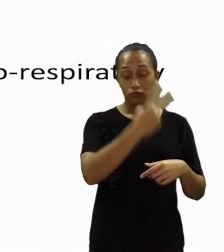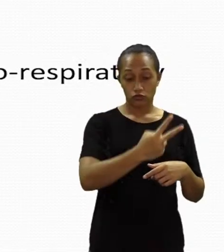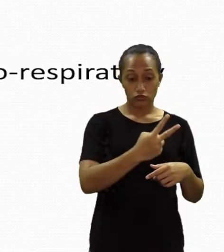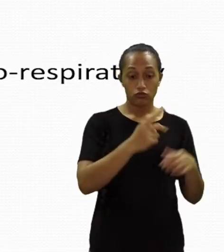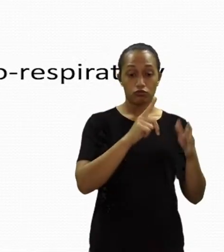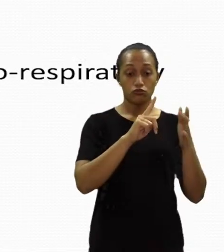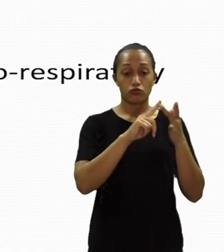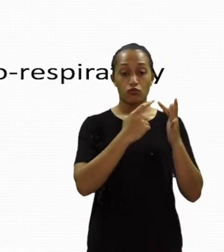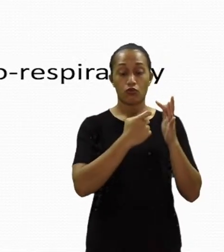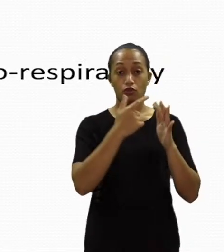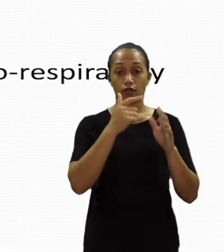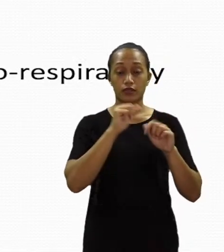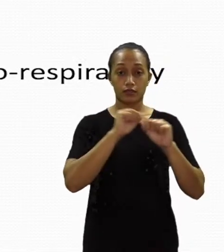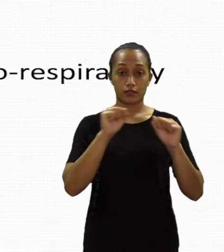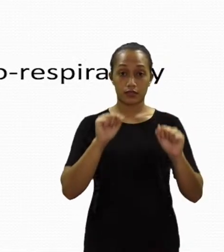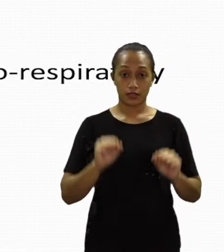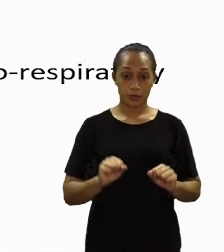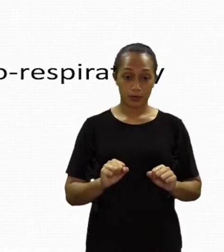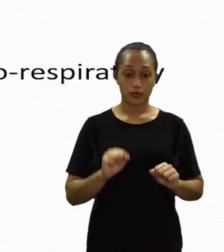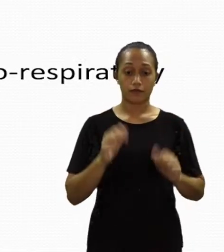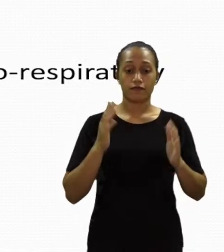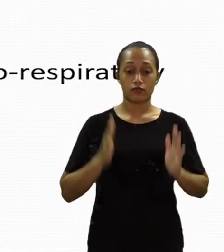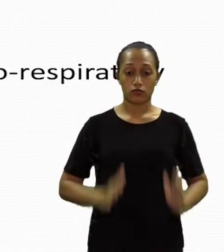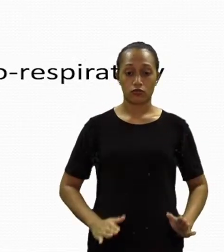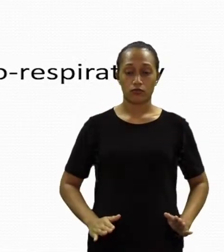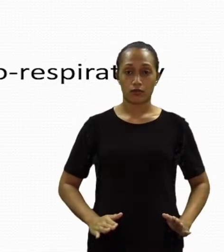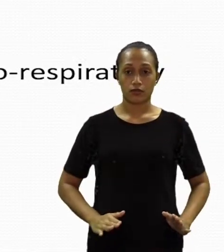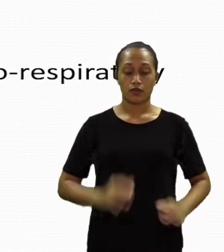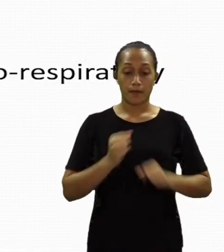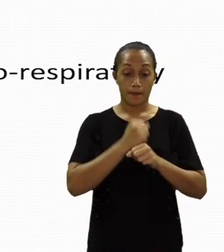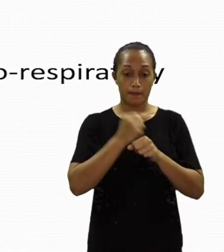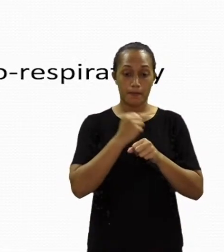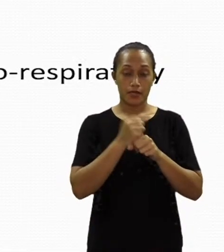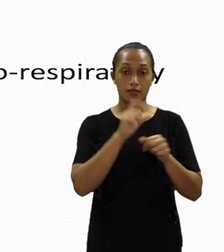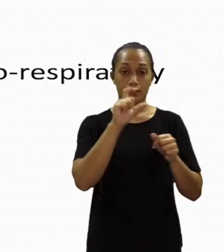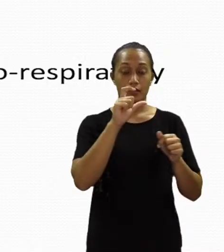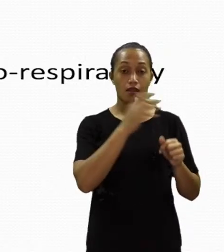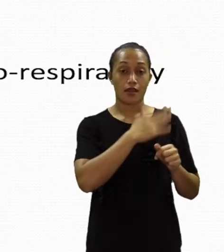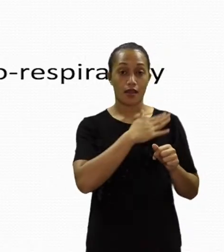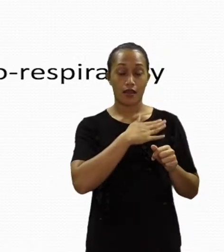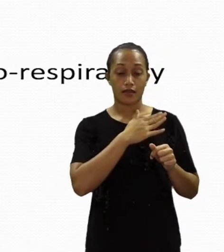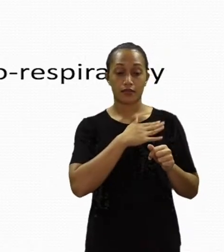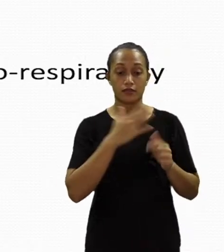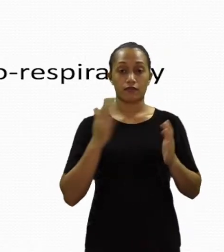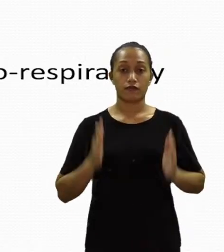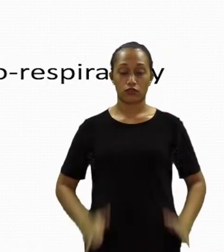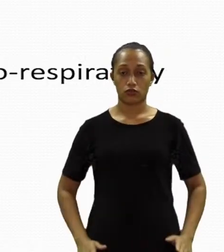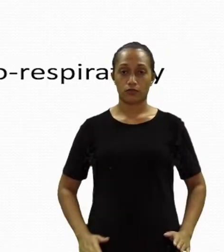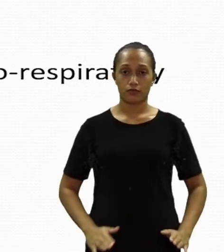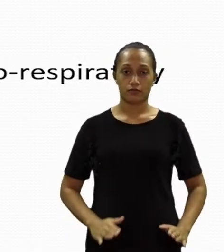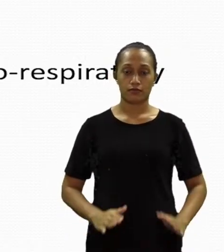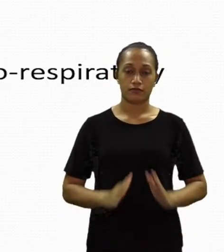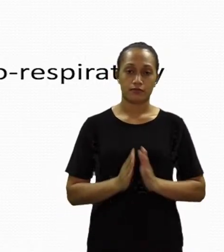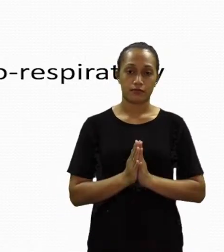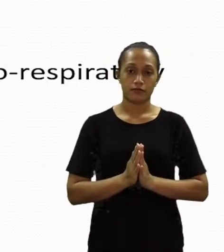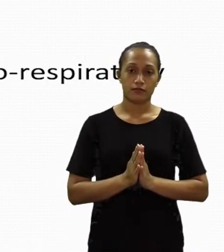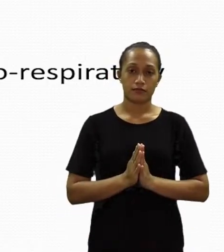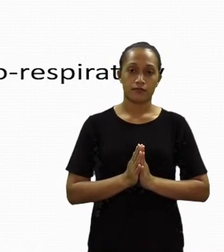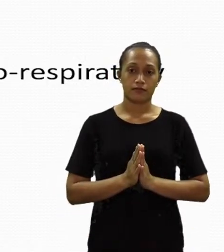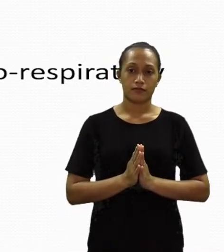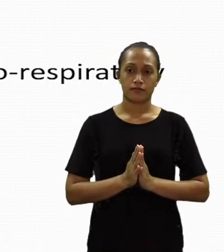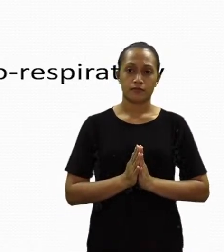made up the cardiorespiratory system of the human body. I'll give you 30 seconds to think of the answer.